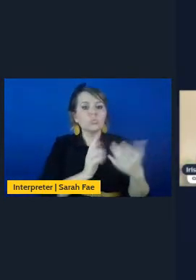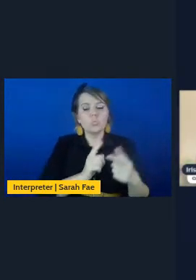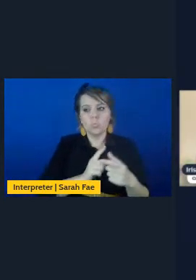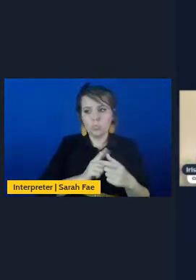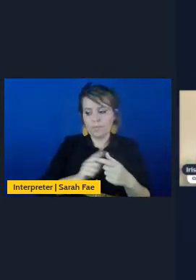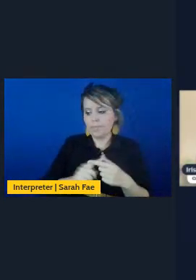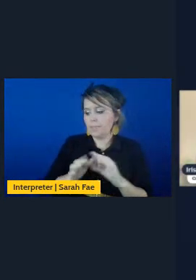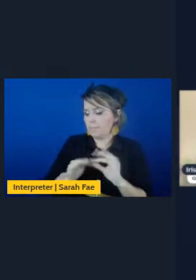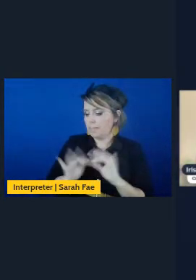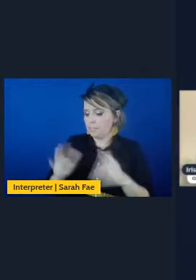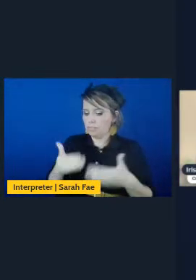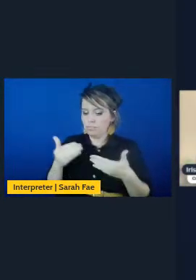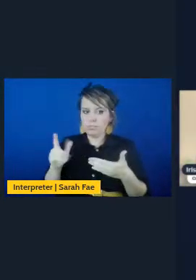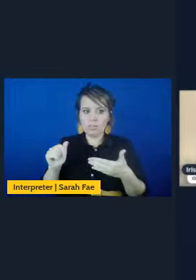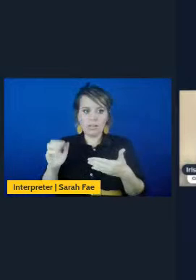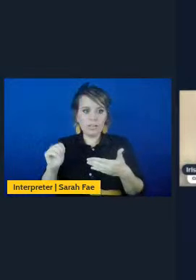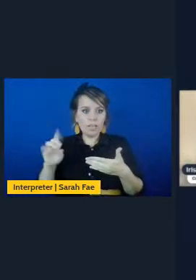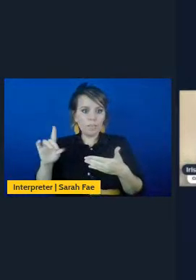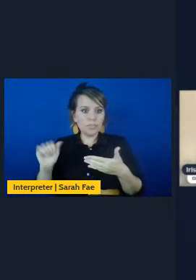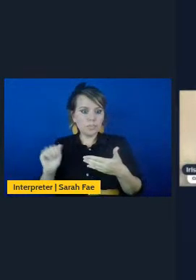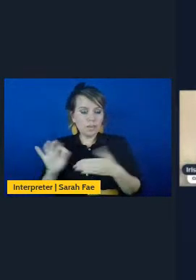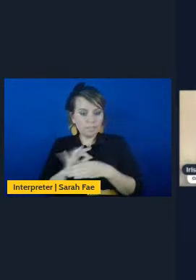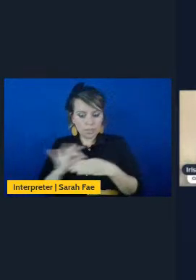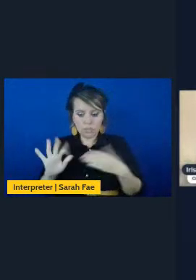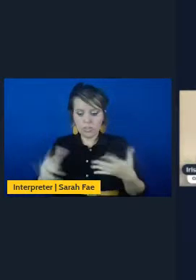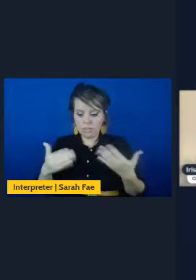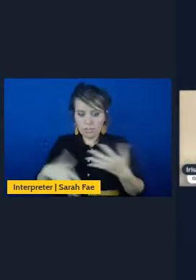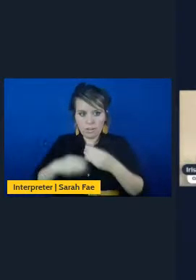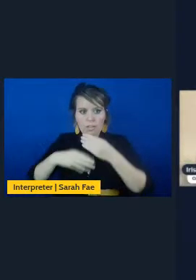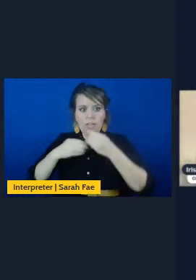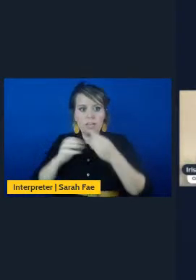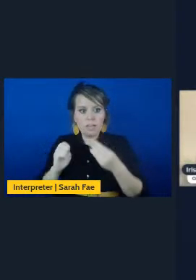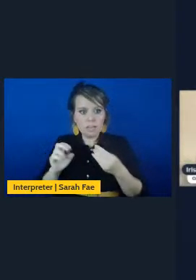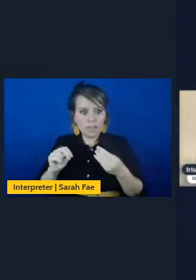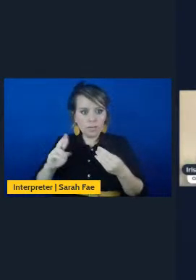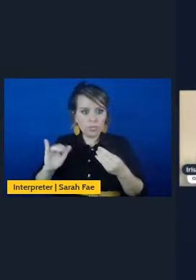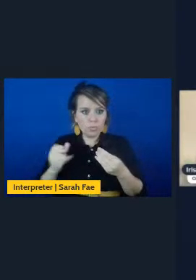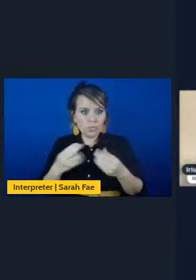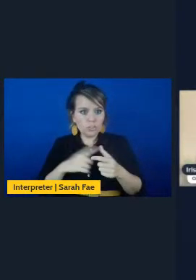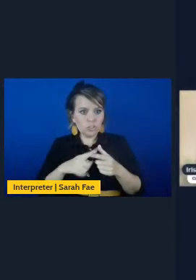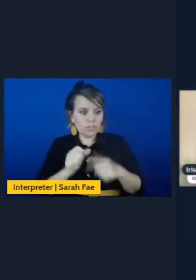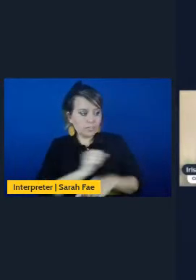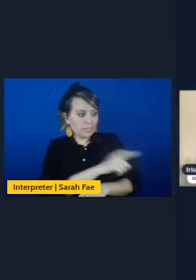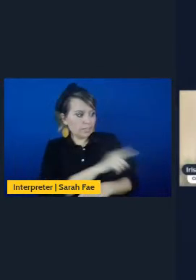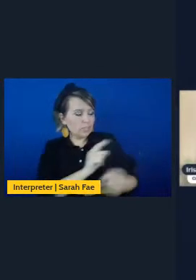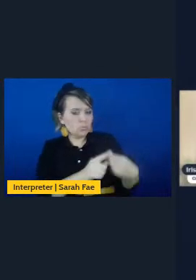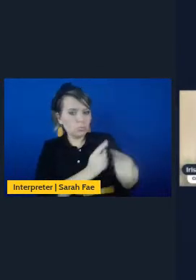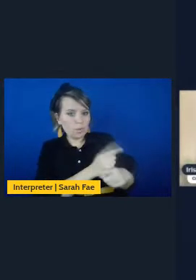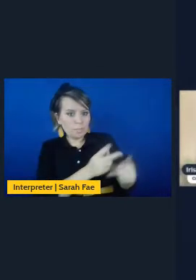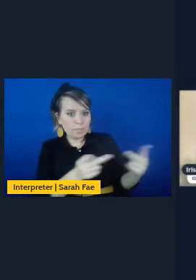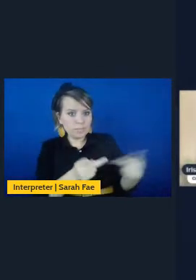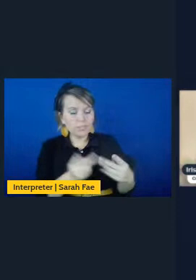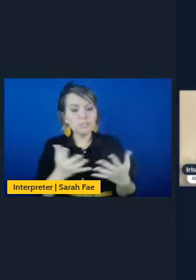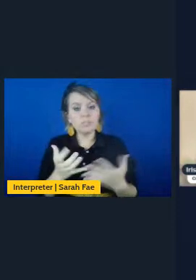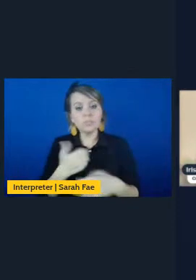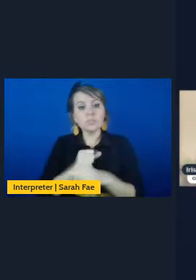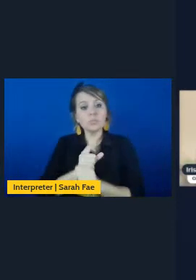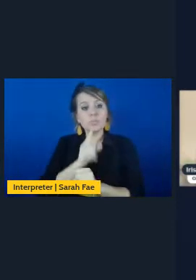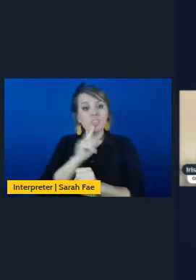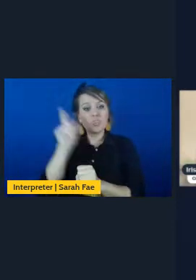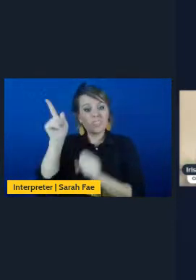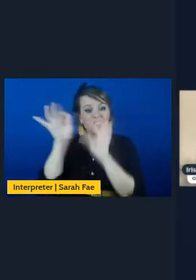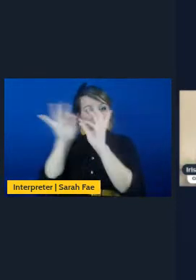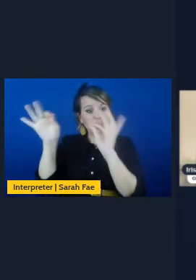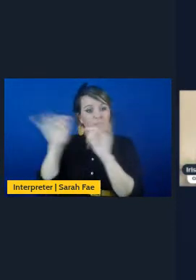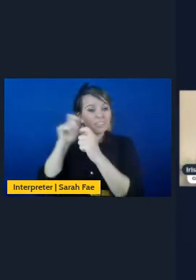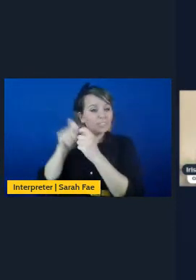to parse and enrich it and save it to DynamoDB, then we want to ensure that this item is exactly as we